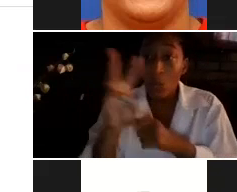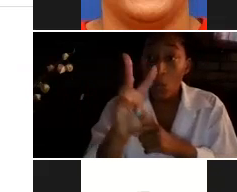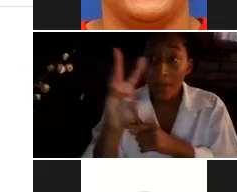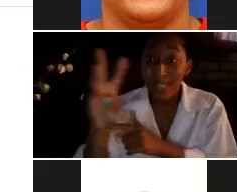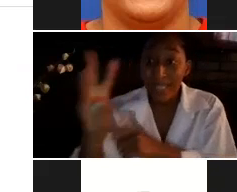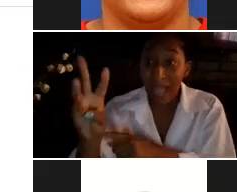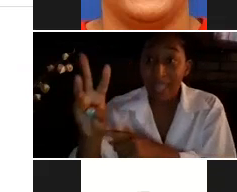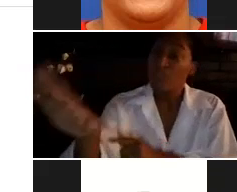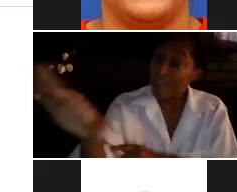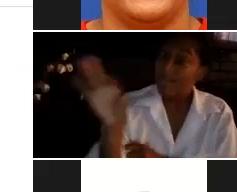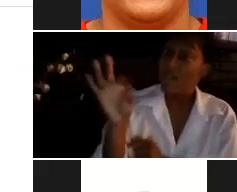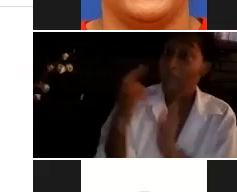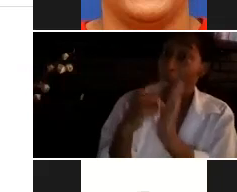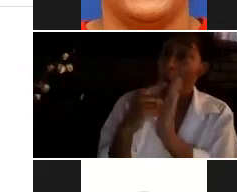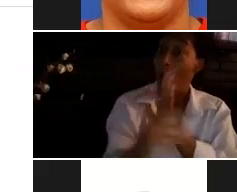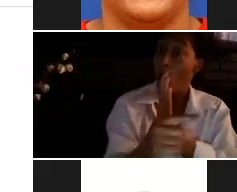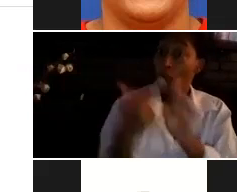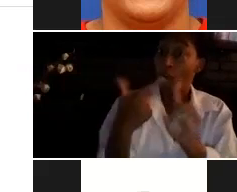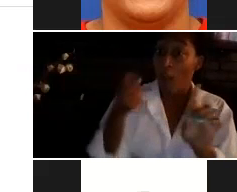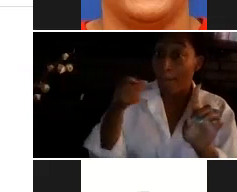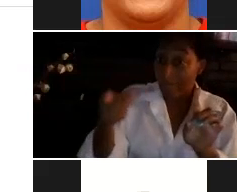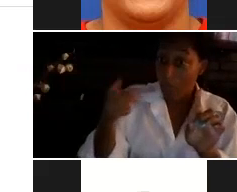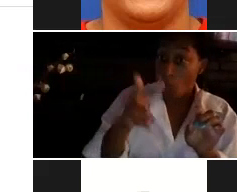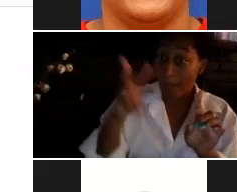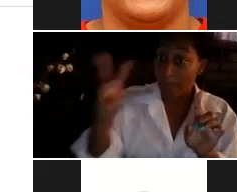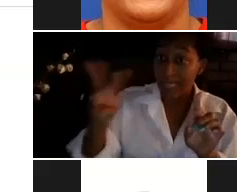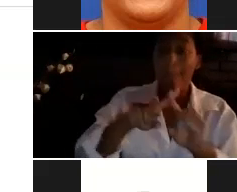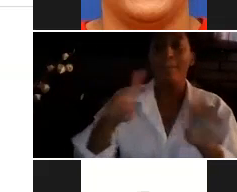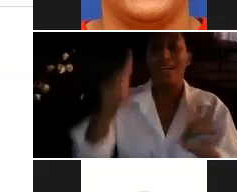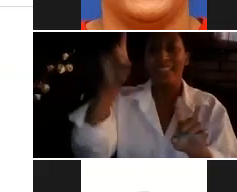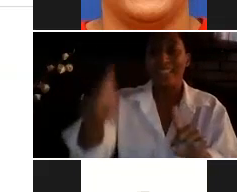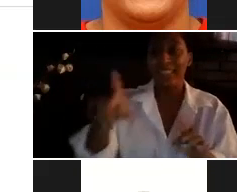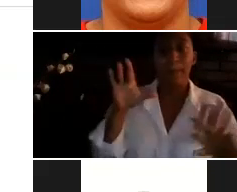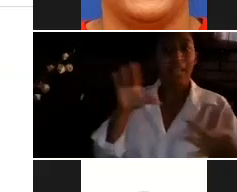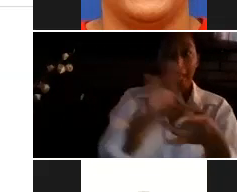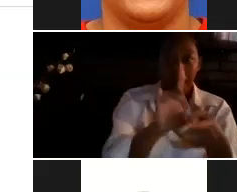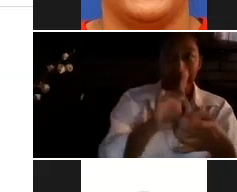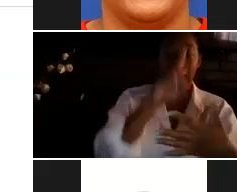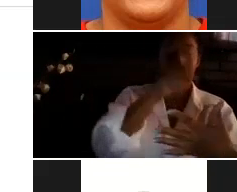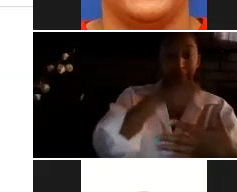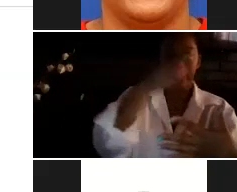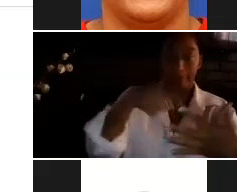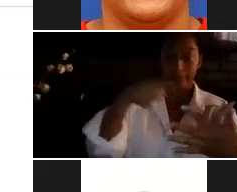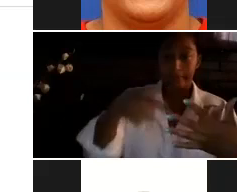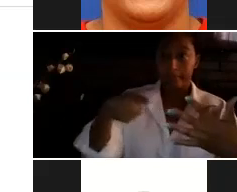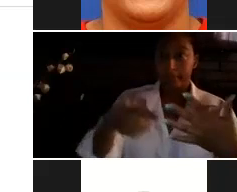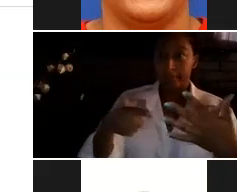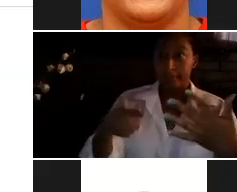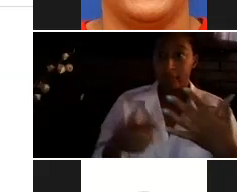one of these 5 topic areas. So when I go to the website, I just go to the top and just click